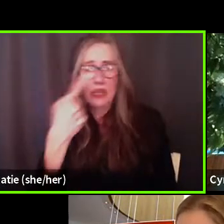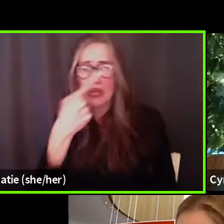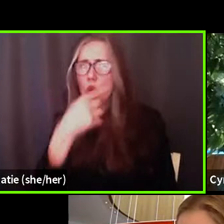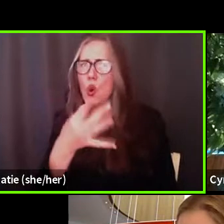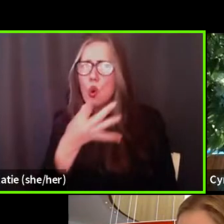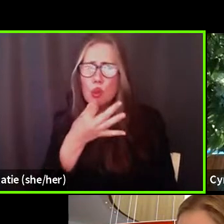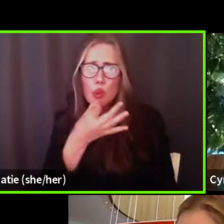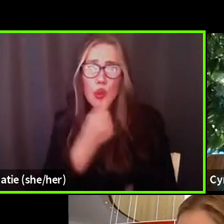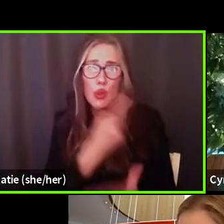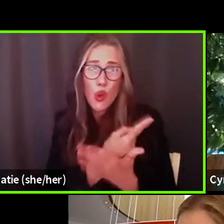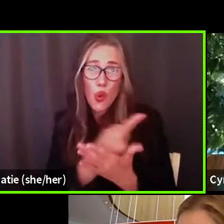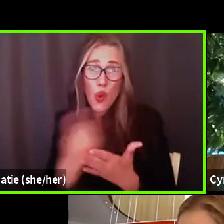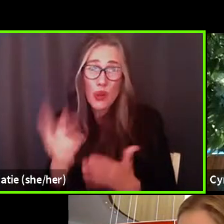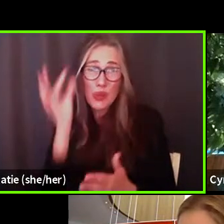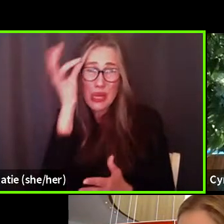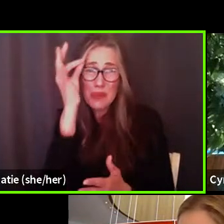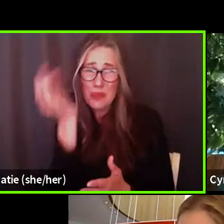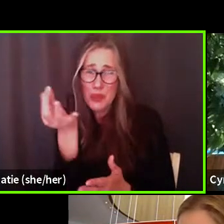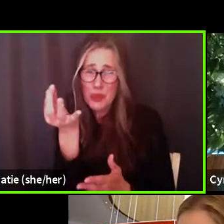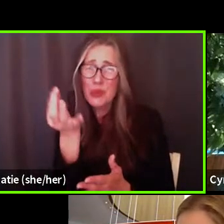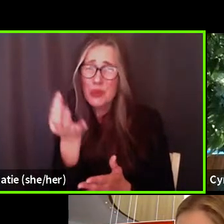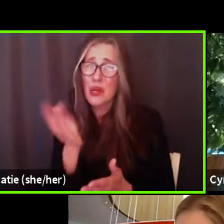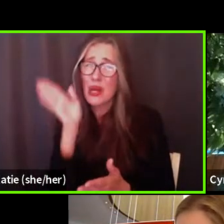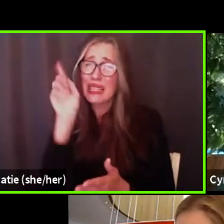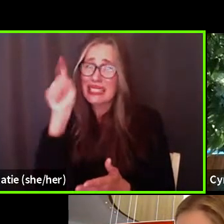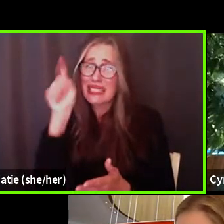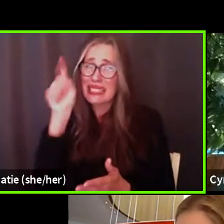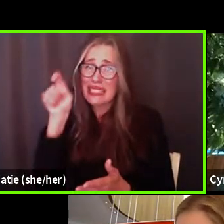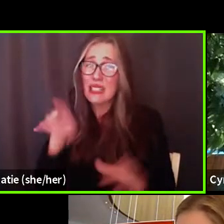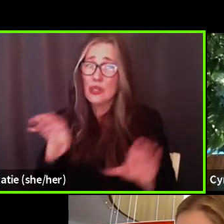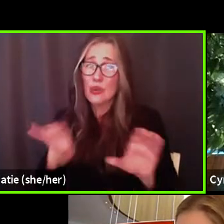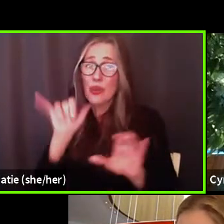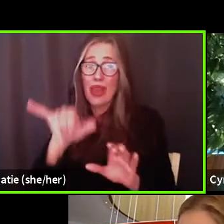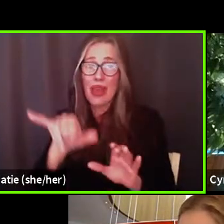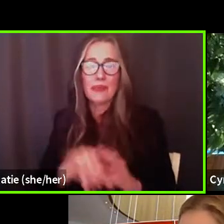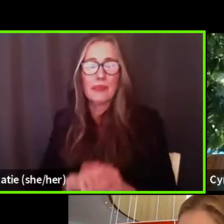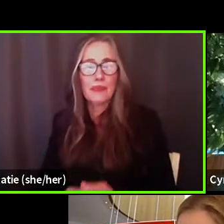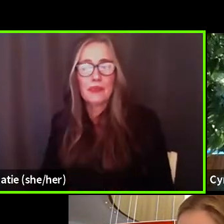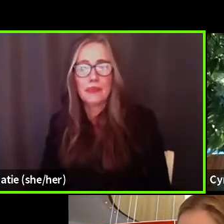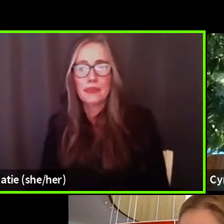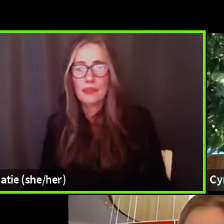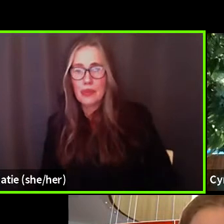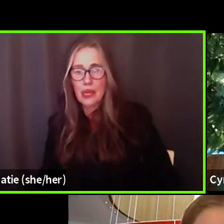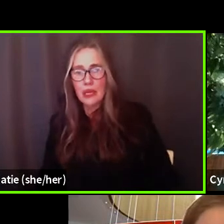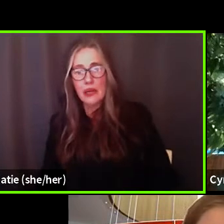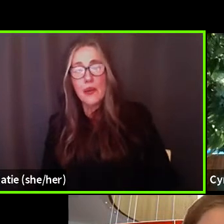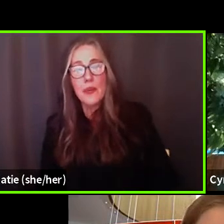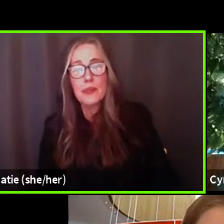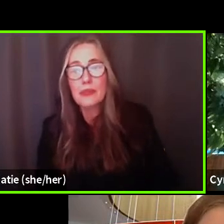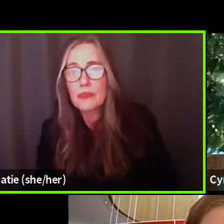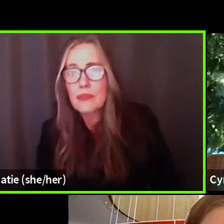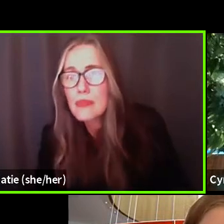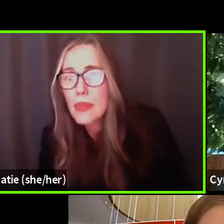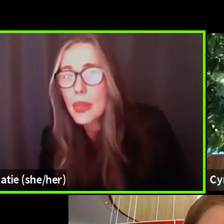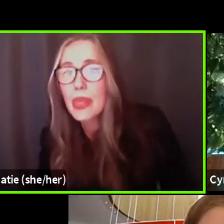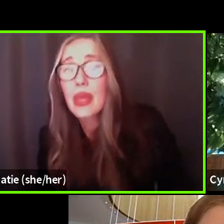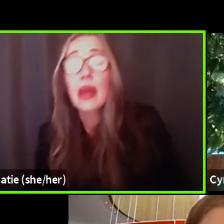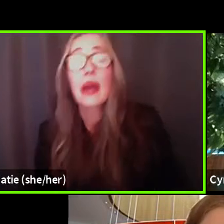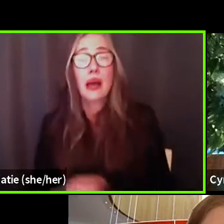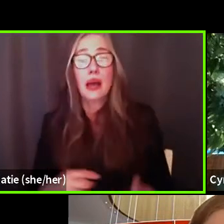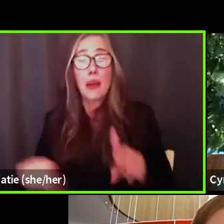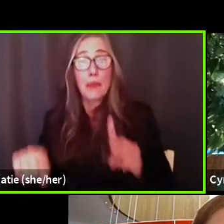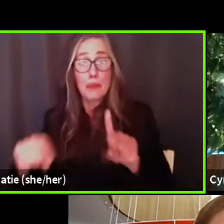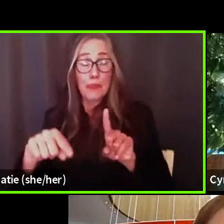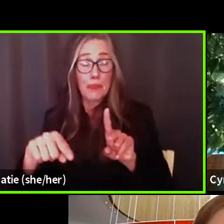and the other asks that we have is if uh folks can please uplift on social media